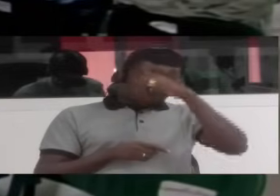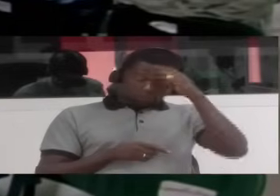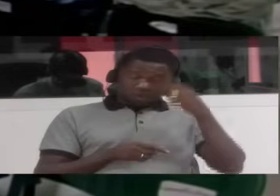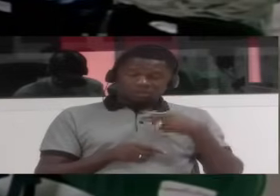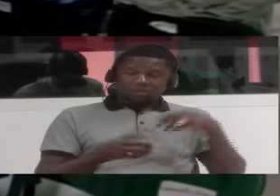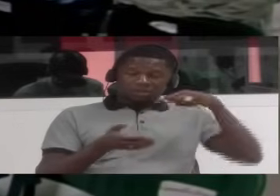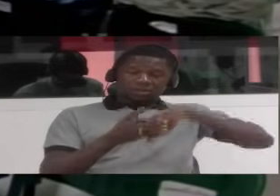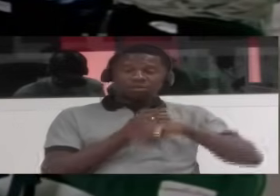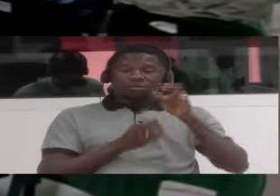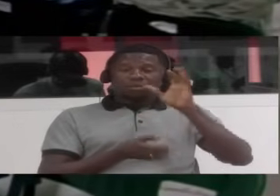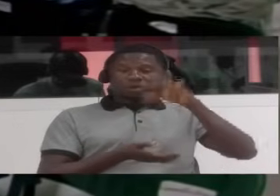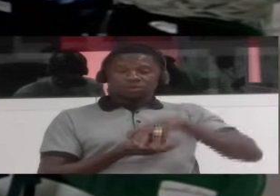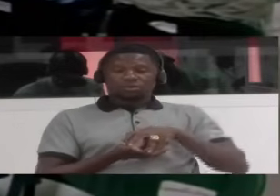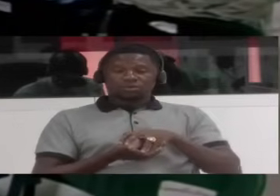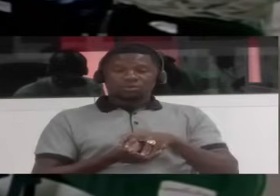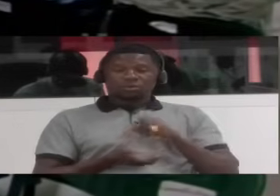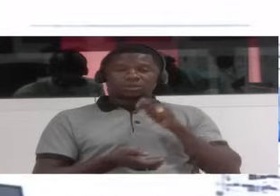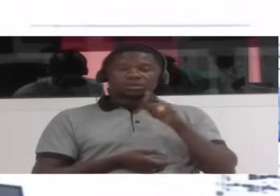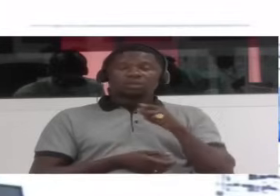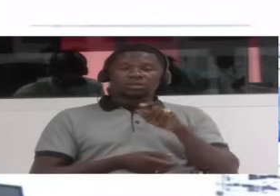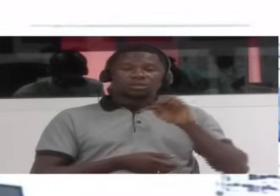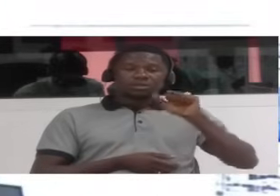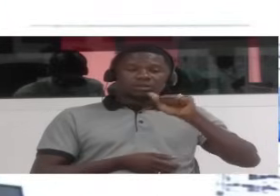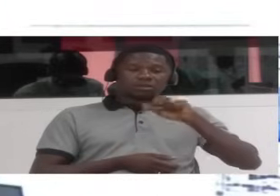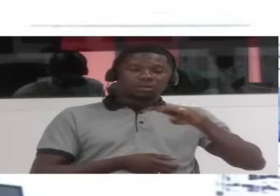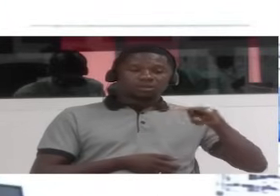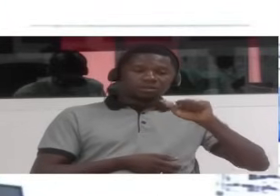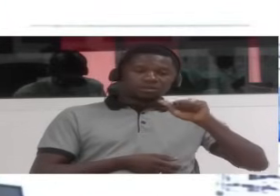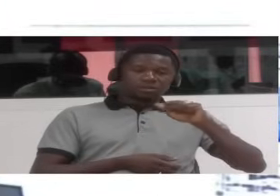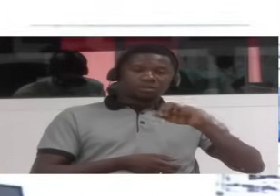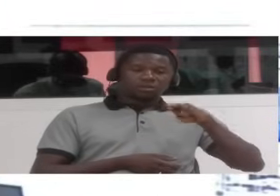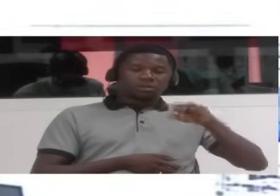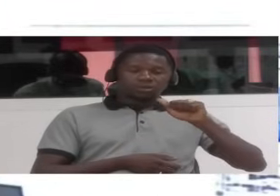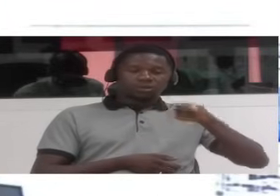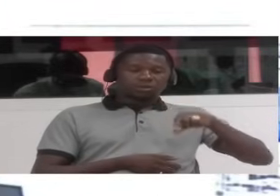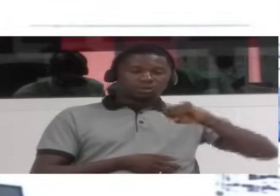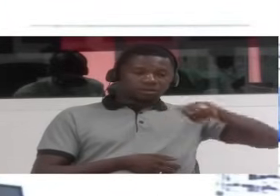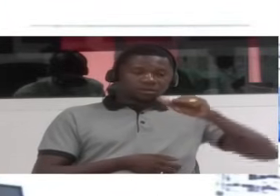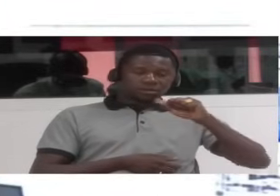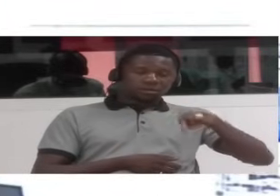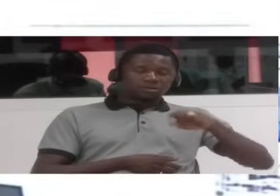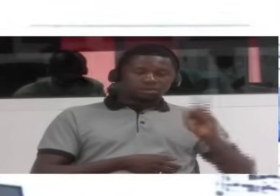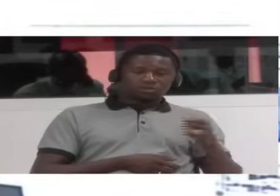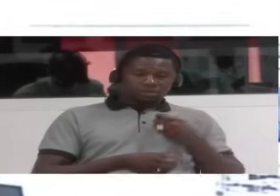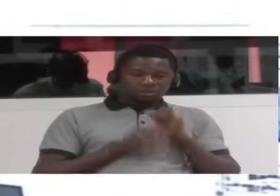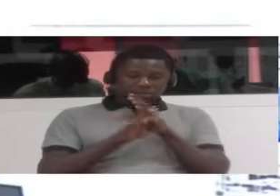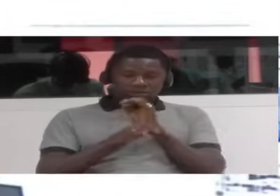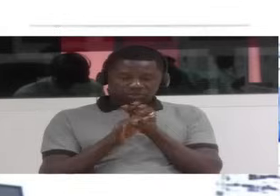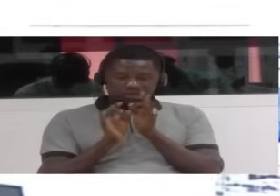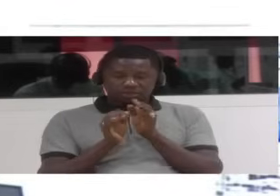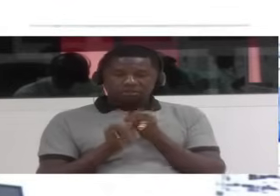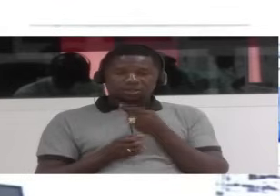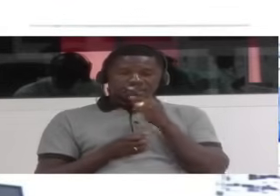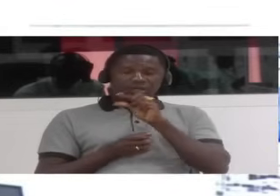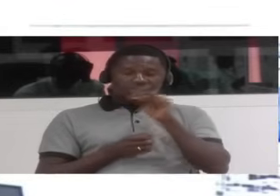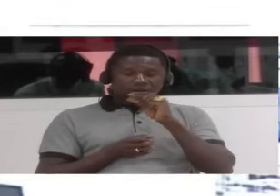Banjul, that Sana Manjang was the one giving that briefings. He named the personnel. Who